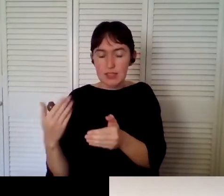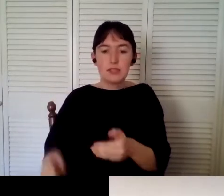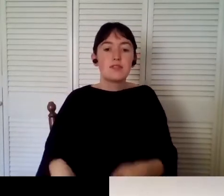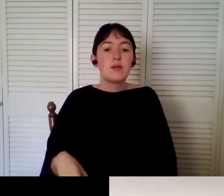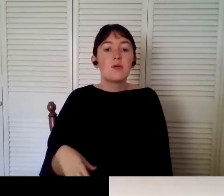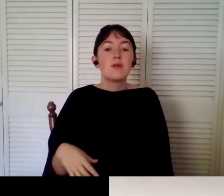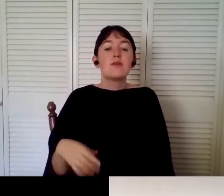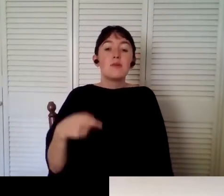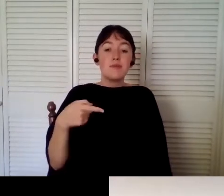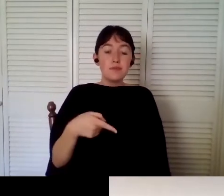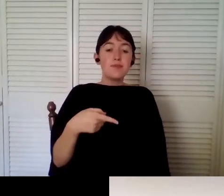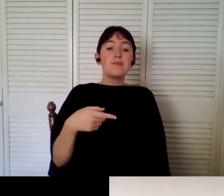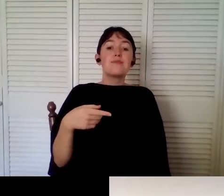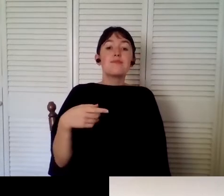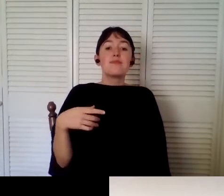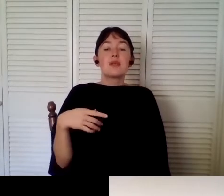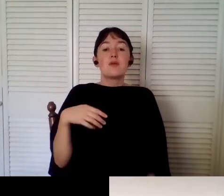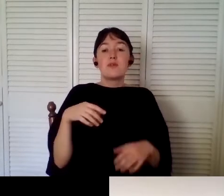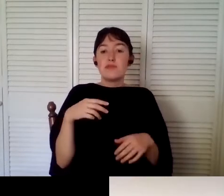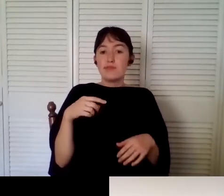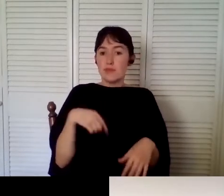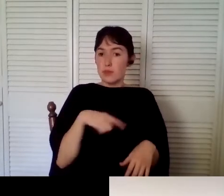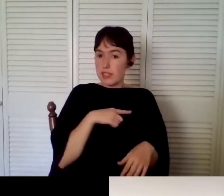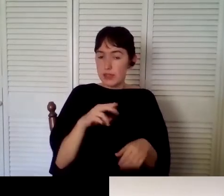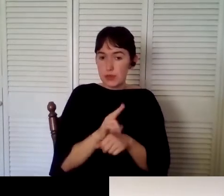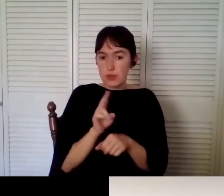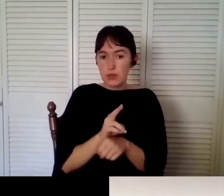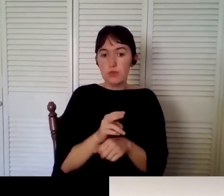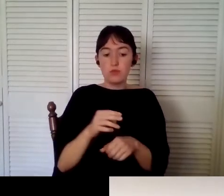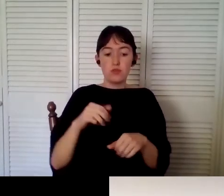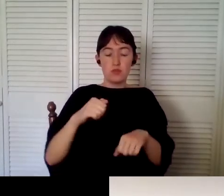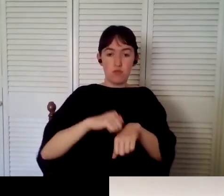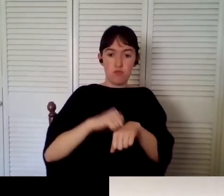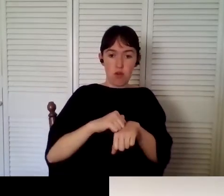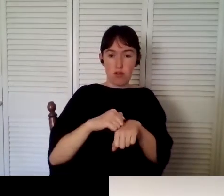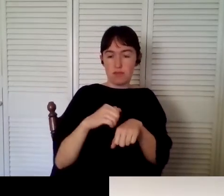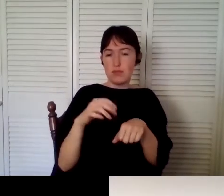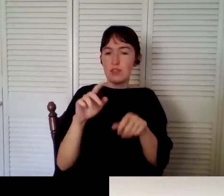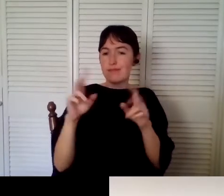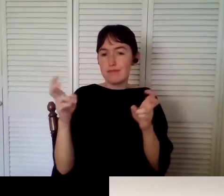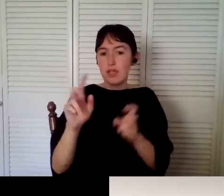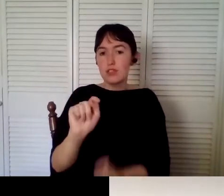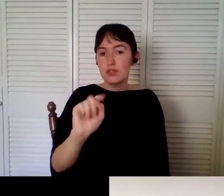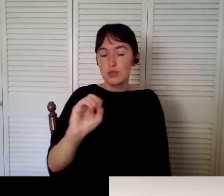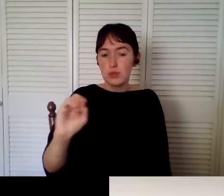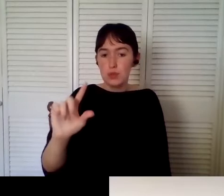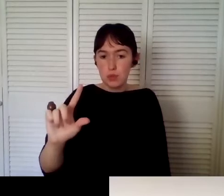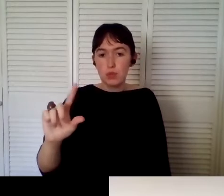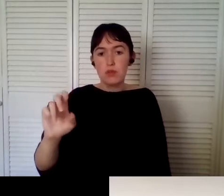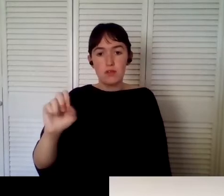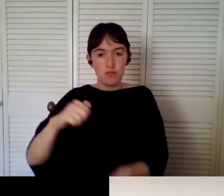are rocks that have the ability to be flaked into stones, have some sort of crystalline structure,